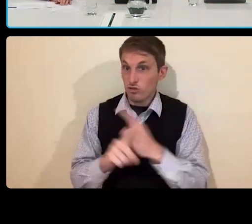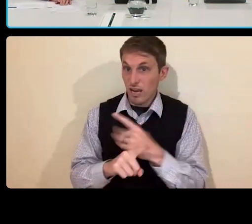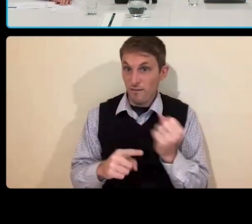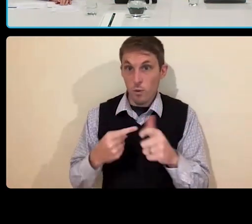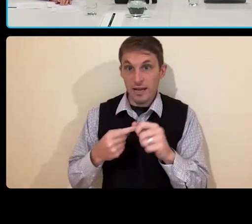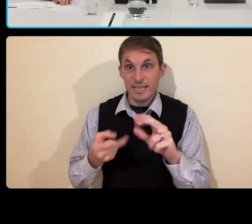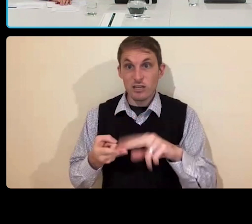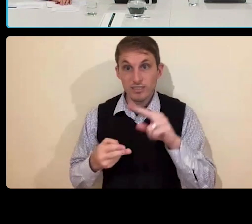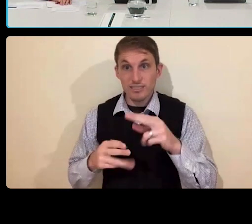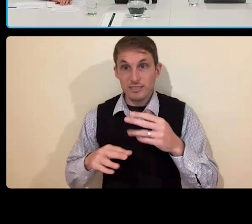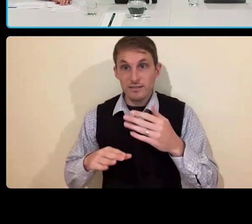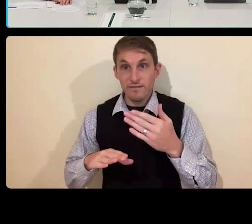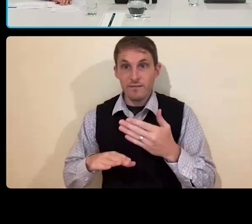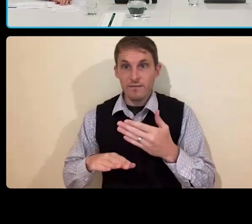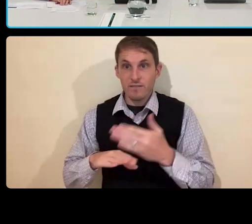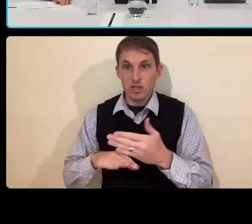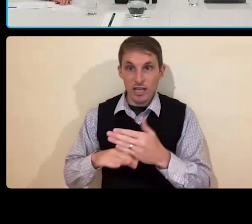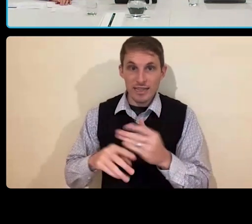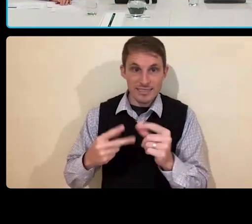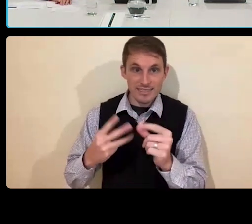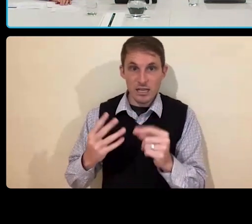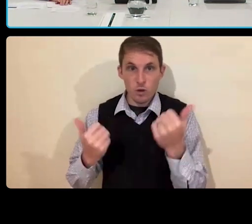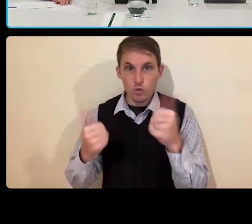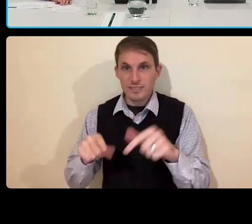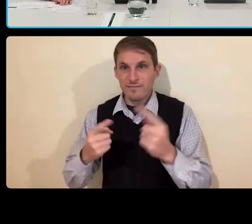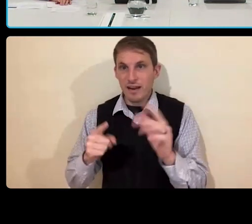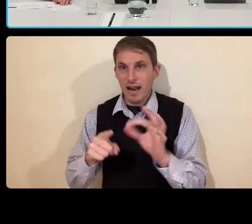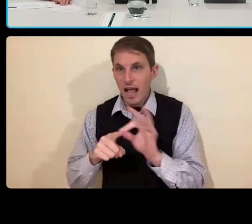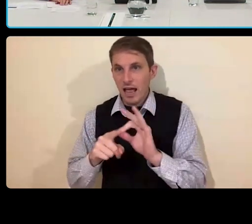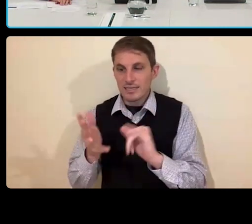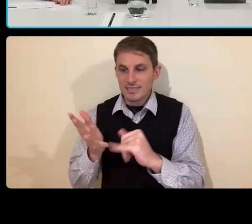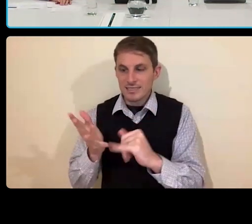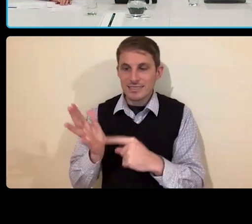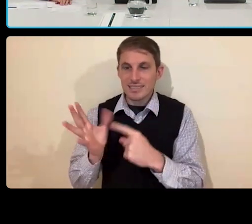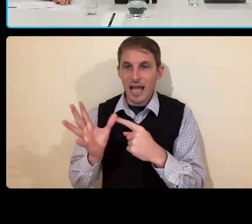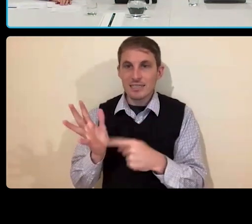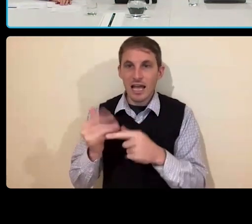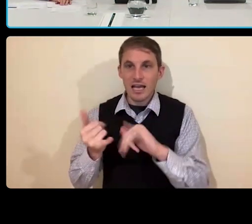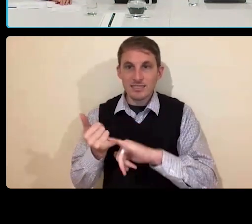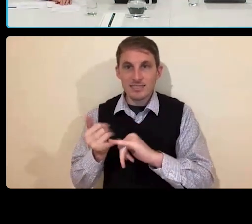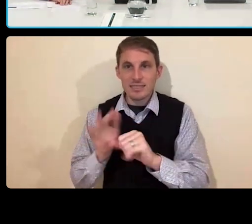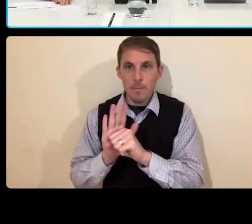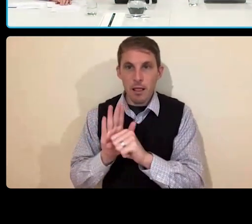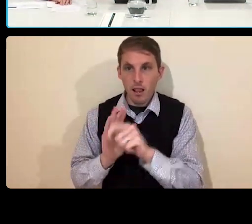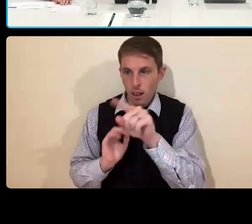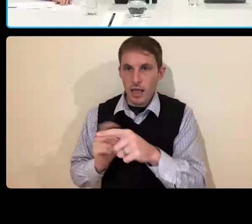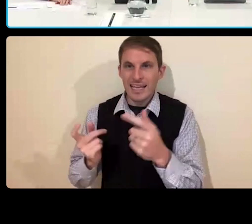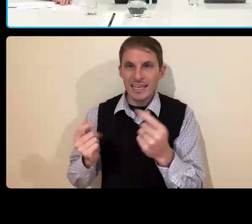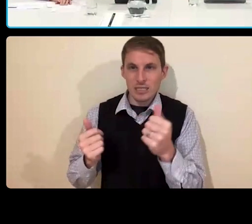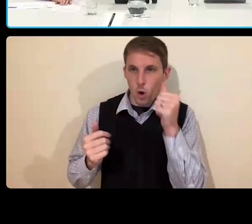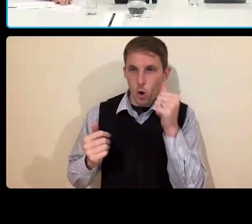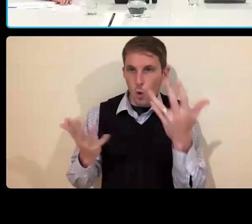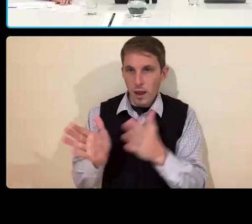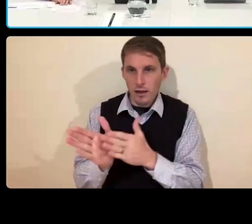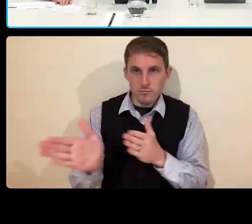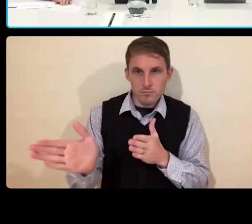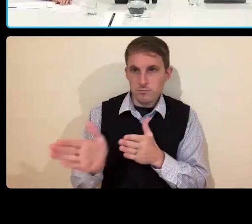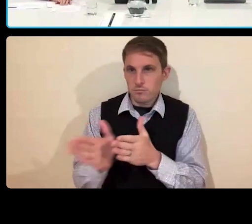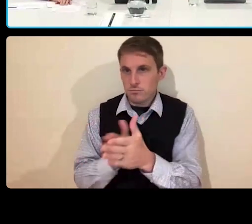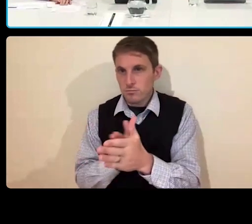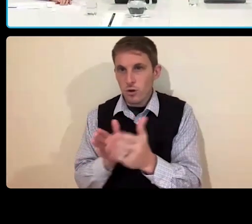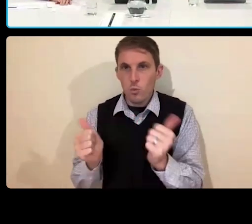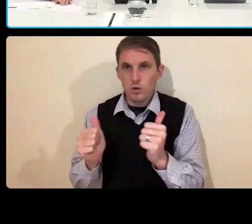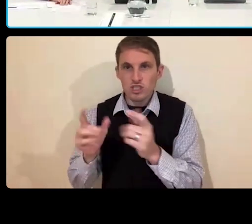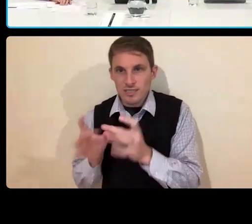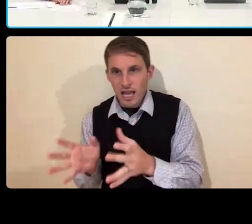increased functionality that uses different colours and status symbols up front to make it really easy for you to keep track of which services have been